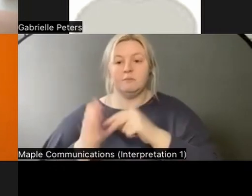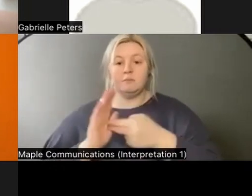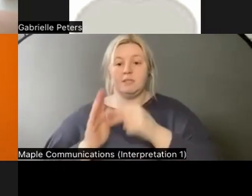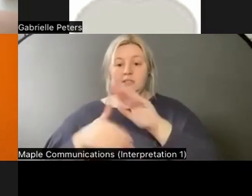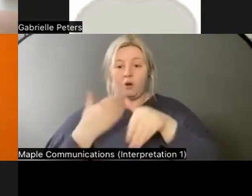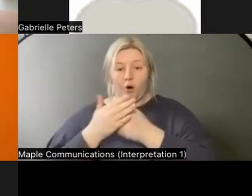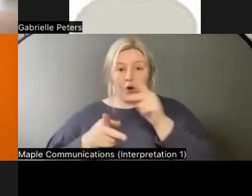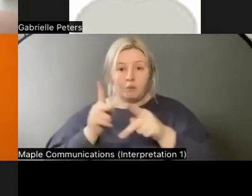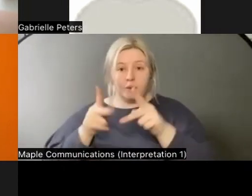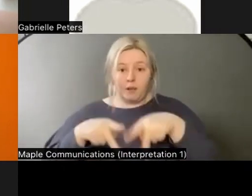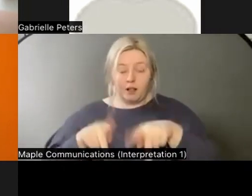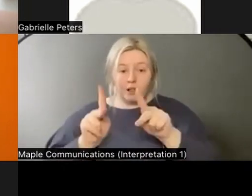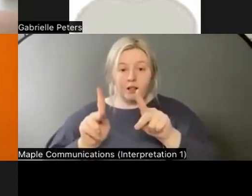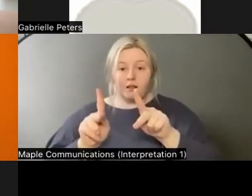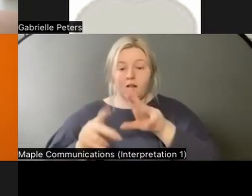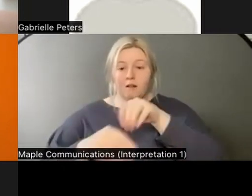place that that comes from.